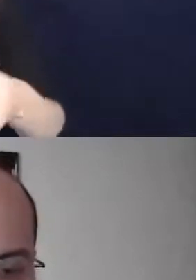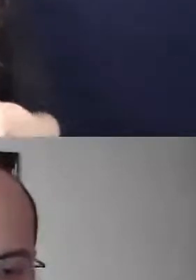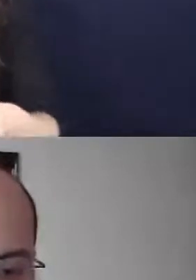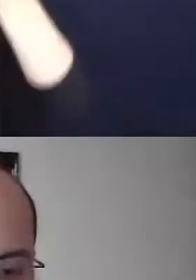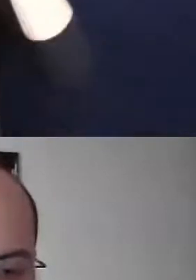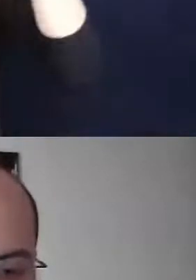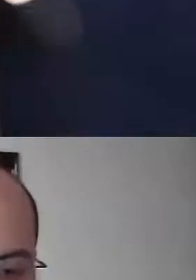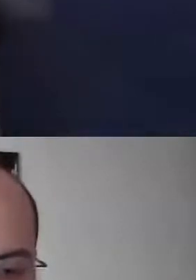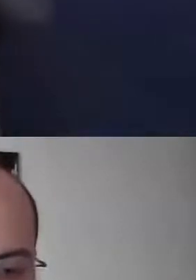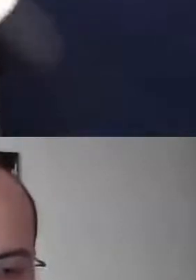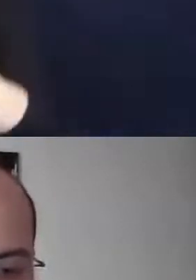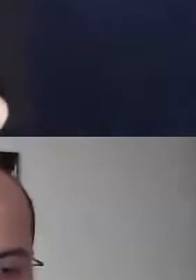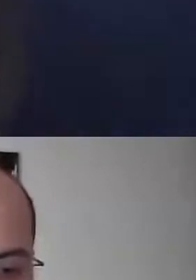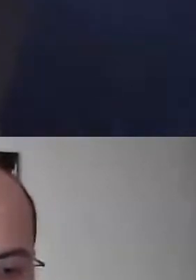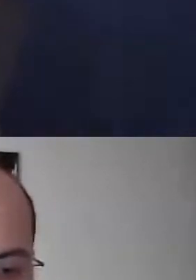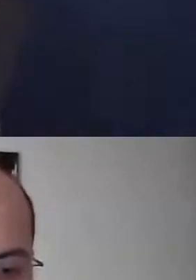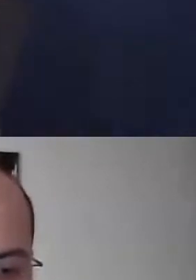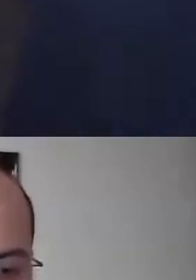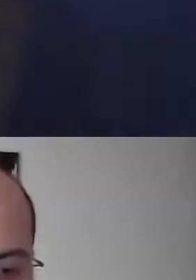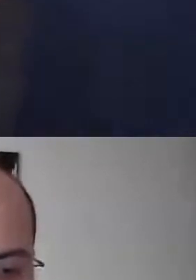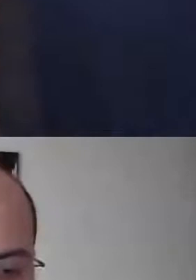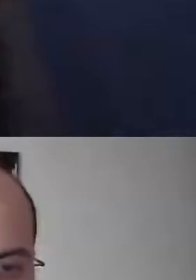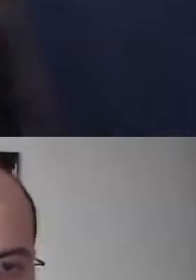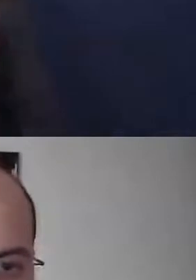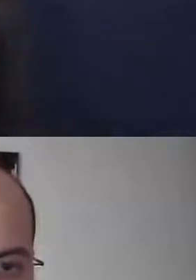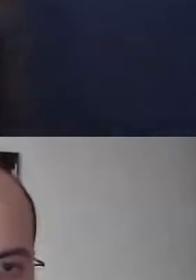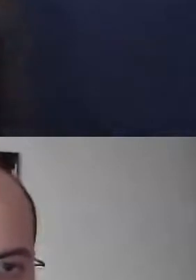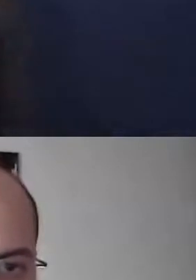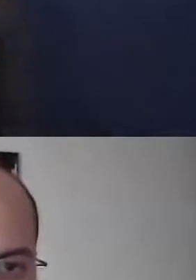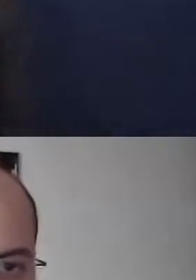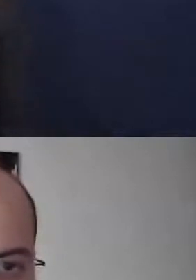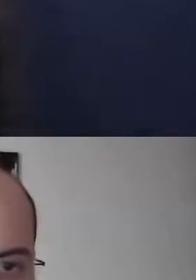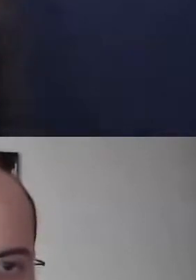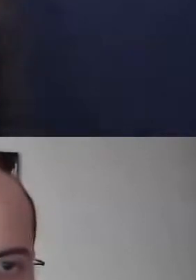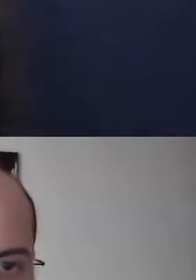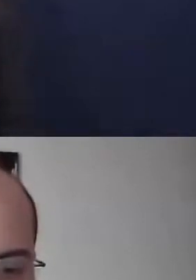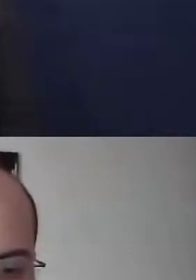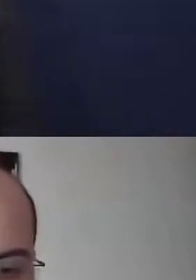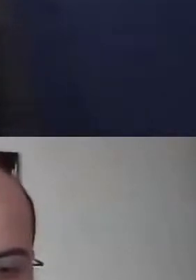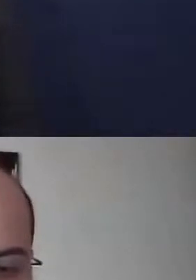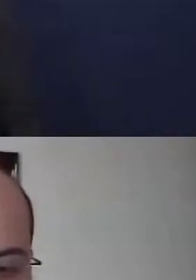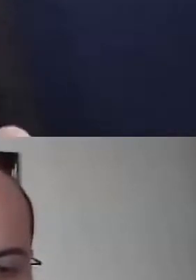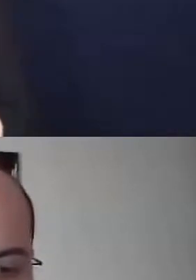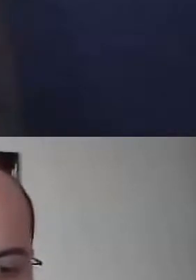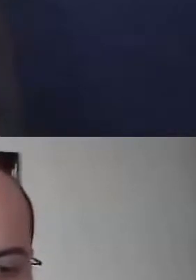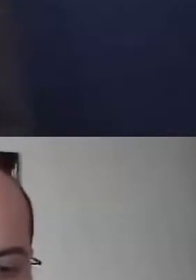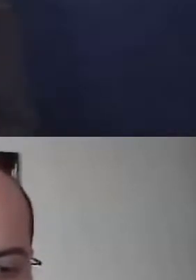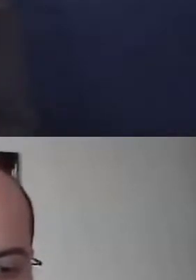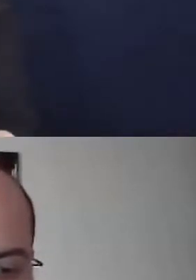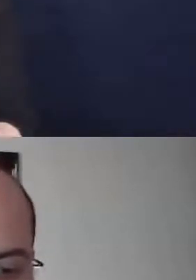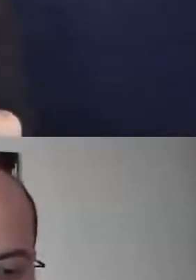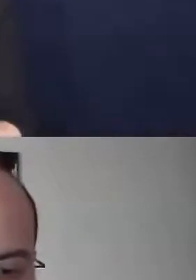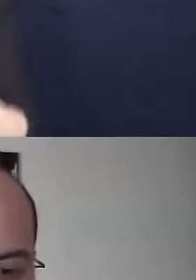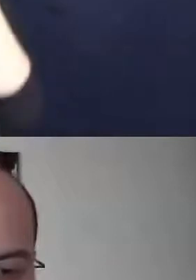devices such as Hapticon, for example, that uses solenoids, but that is something where the device sits on the desk and you would put